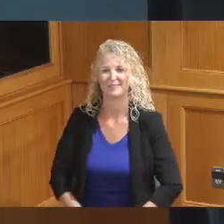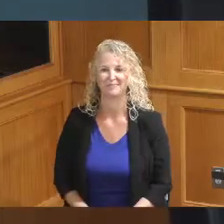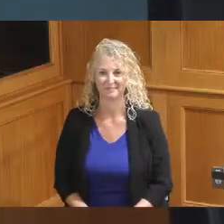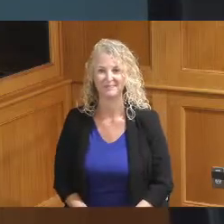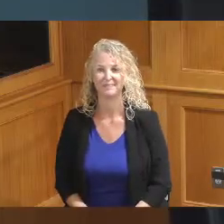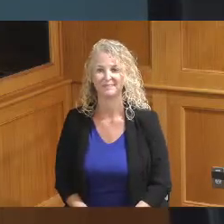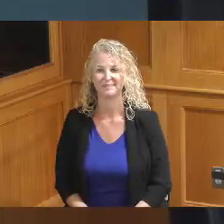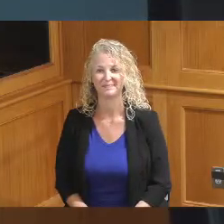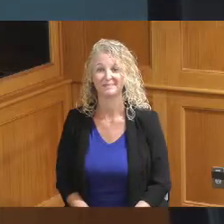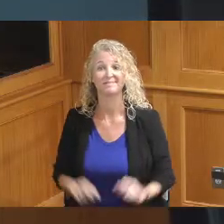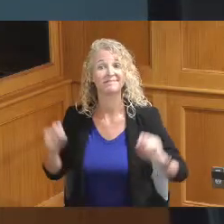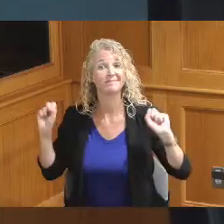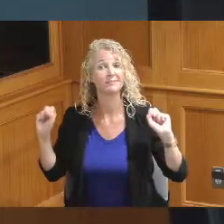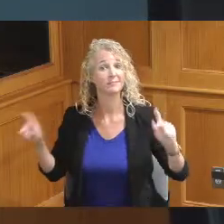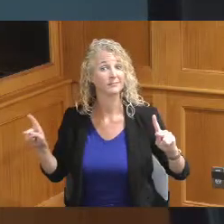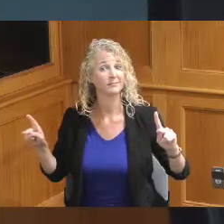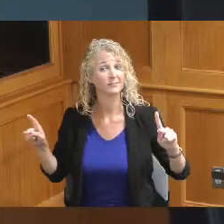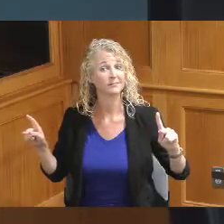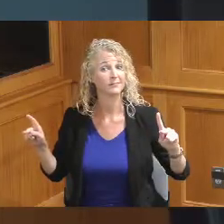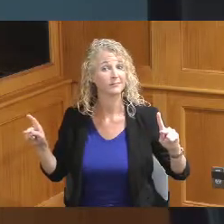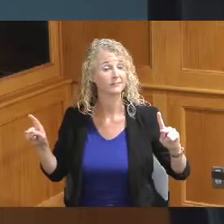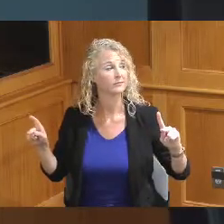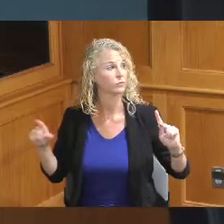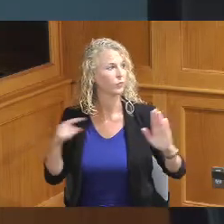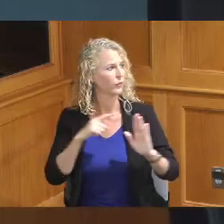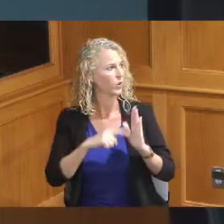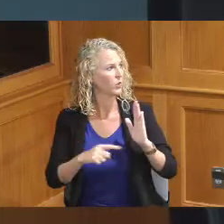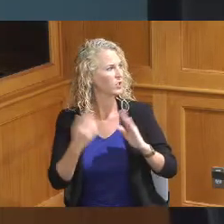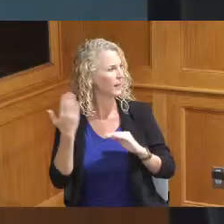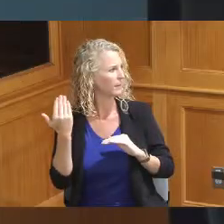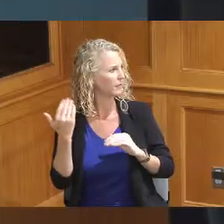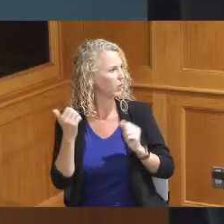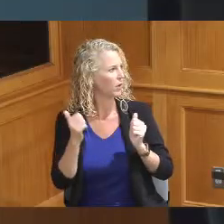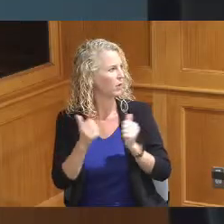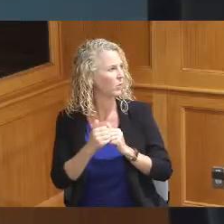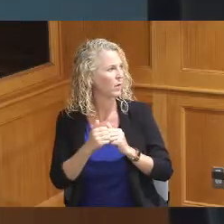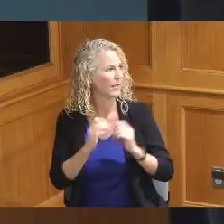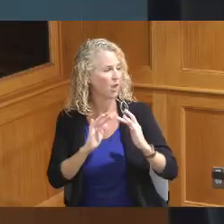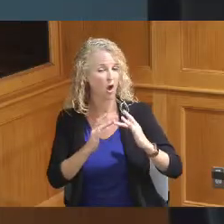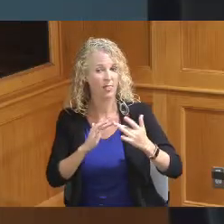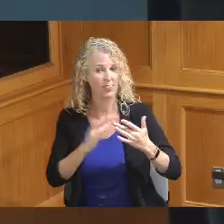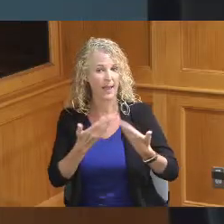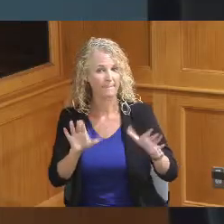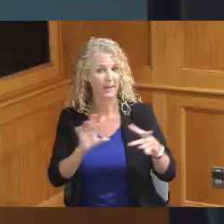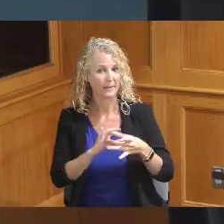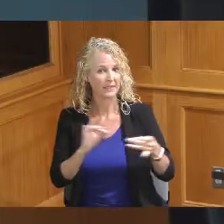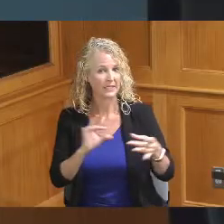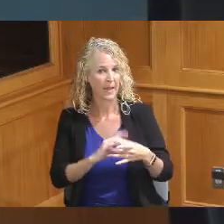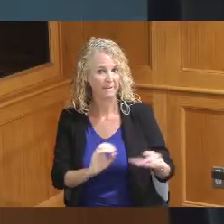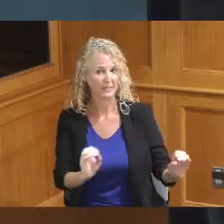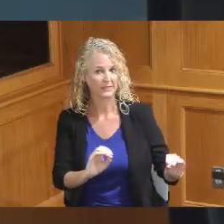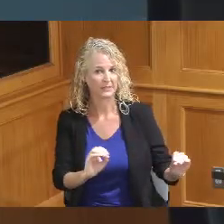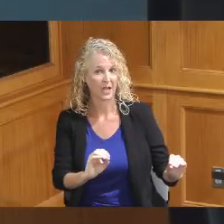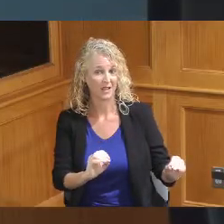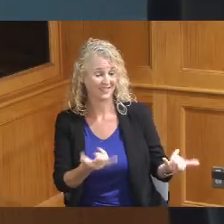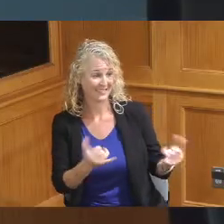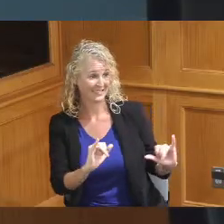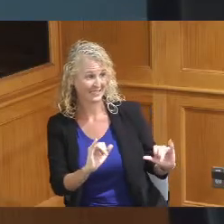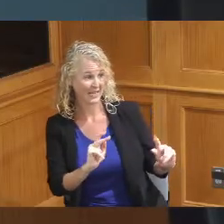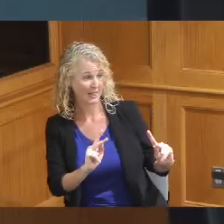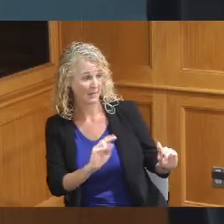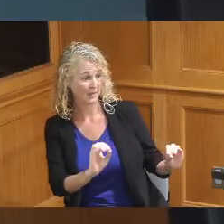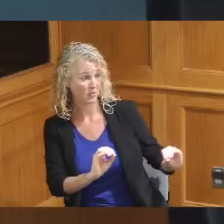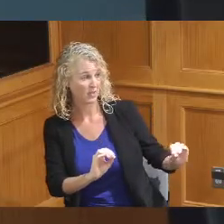you. All right. We did check in earlier about anybody online for public comment. There weren't any. Christy, is that still the